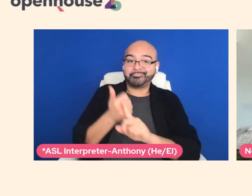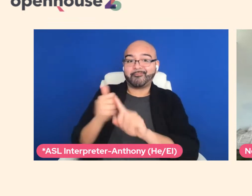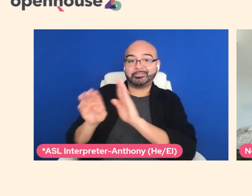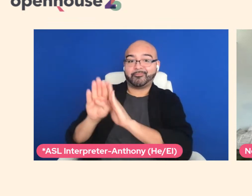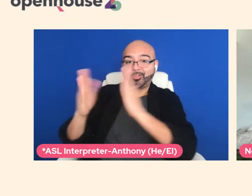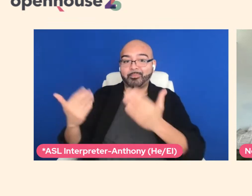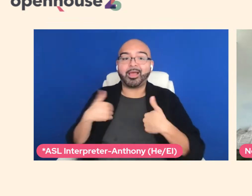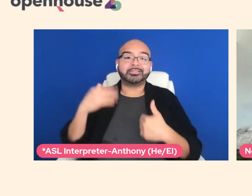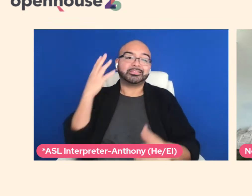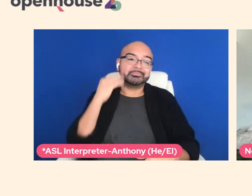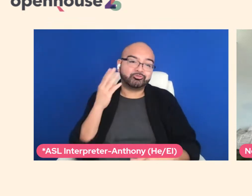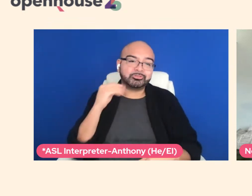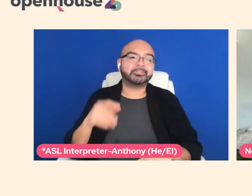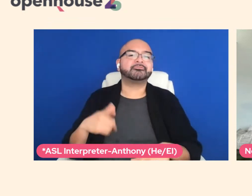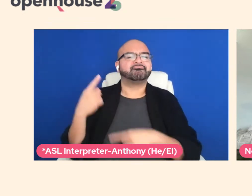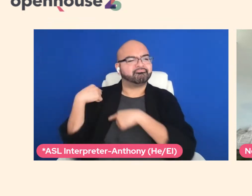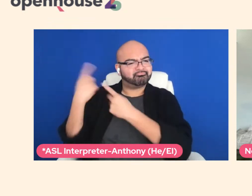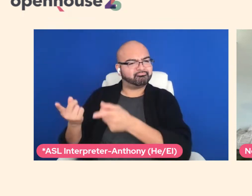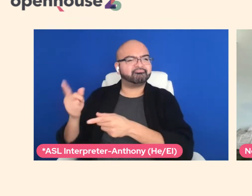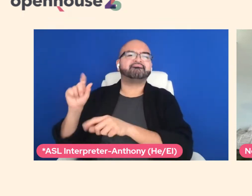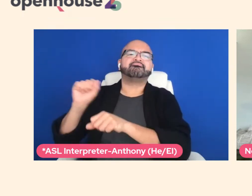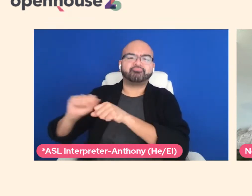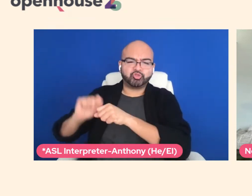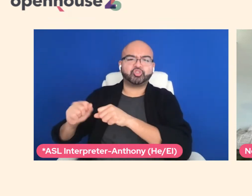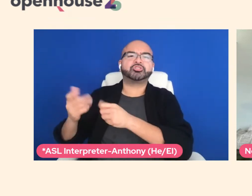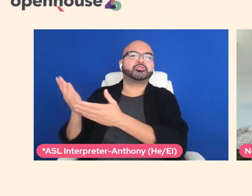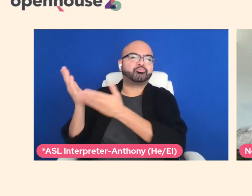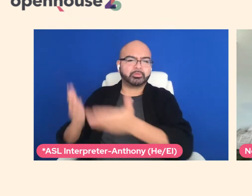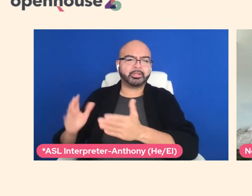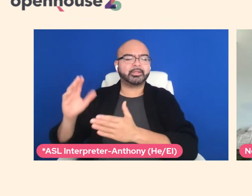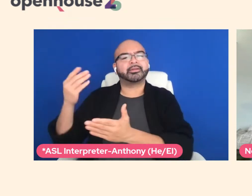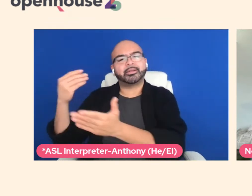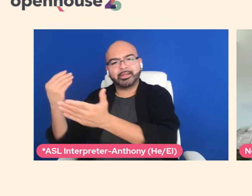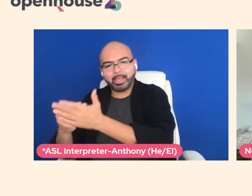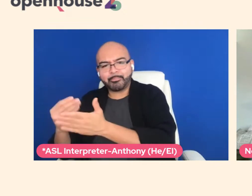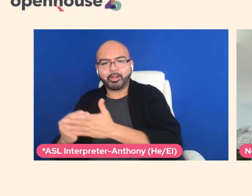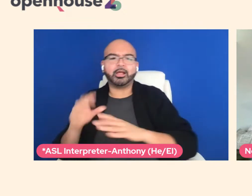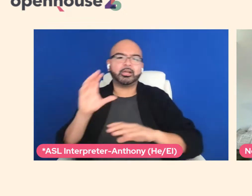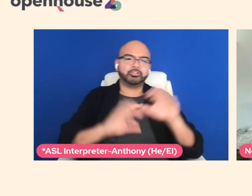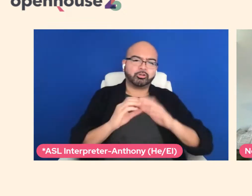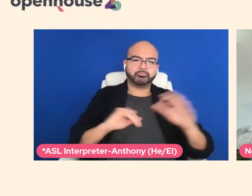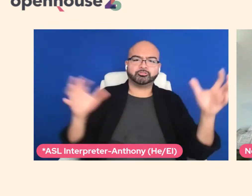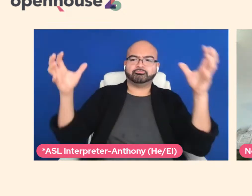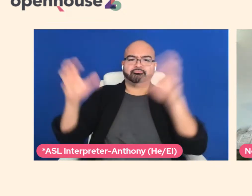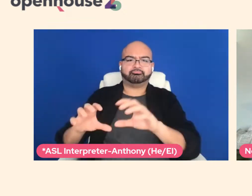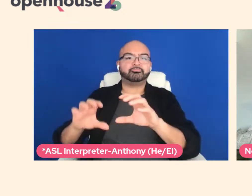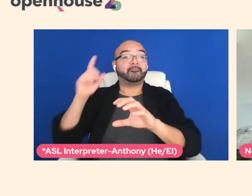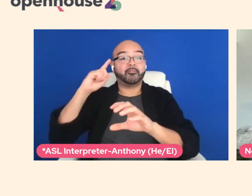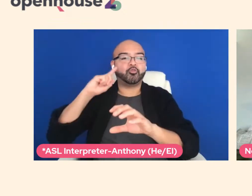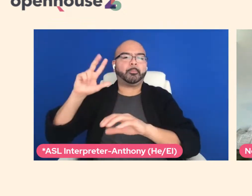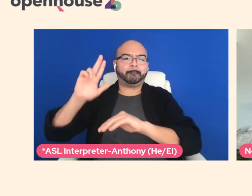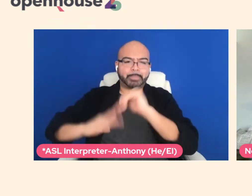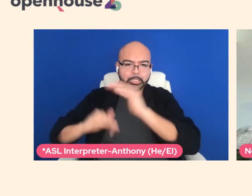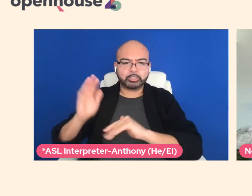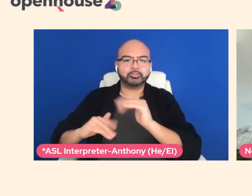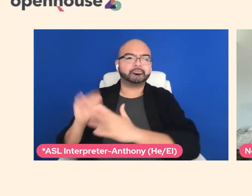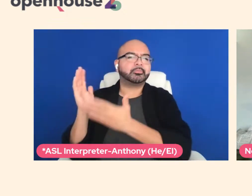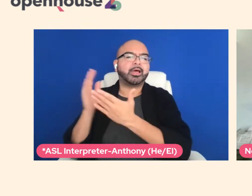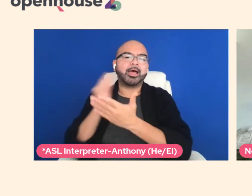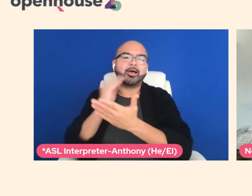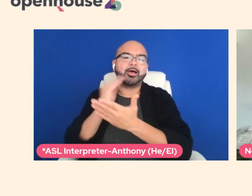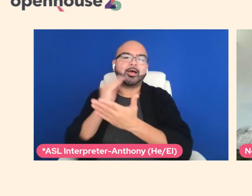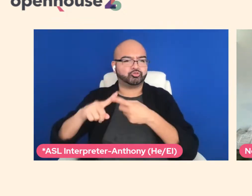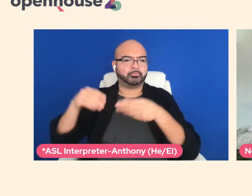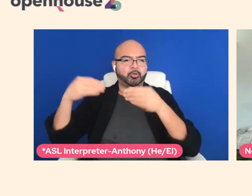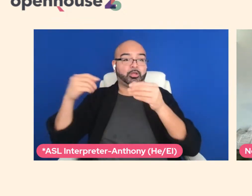background bringing capital and construction together to build or bring houses to the market. So, I'm referring to you as a